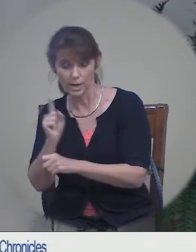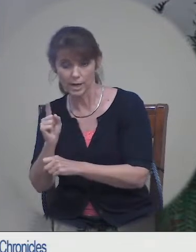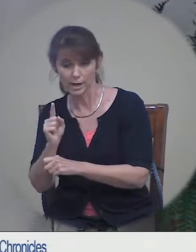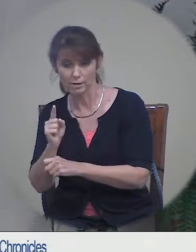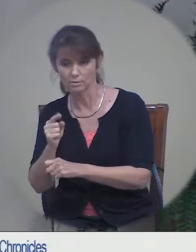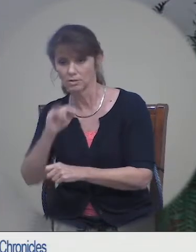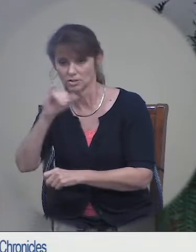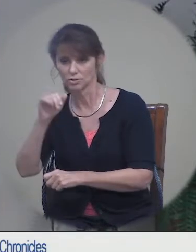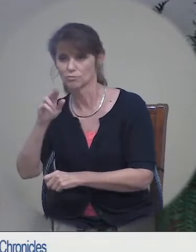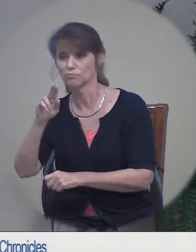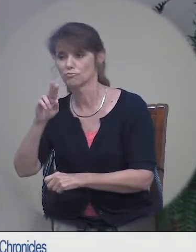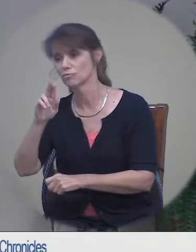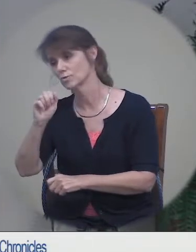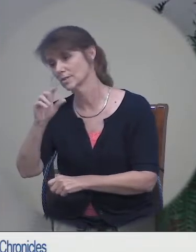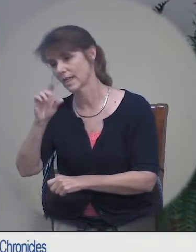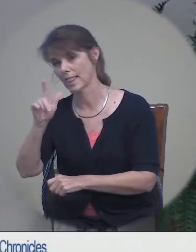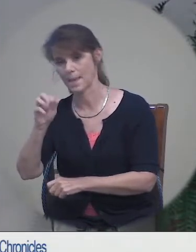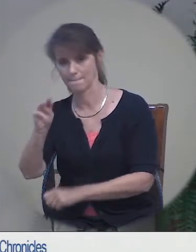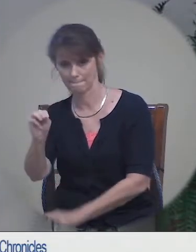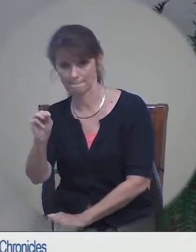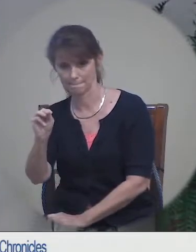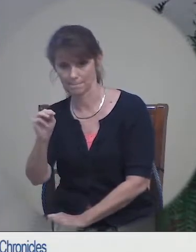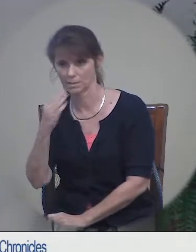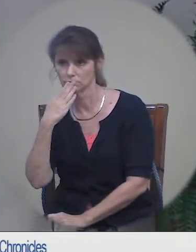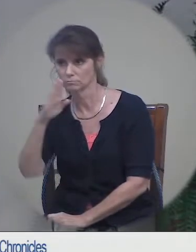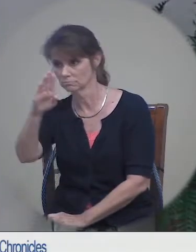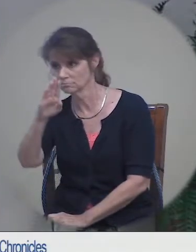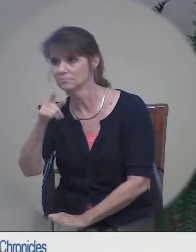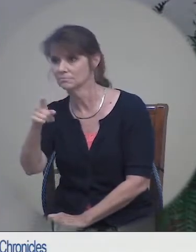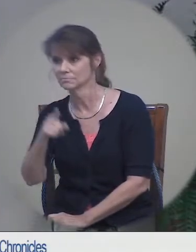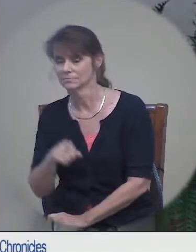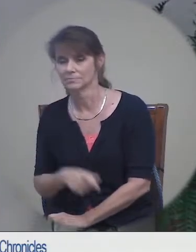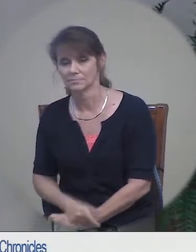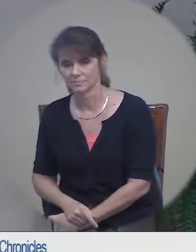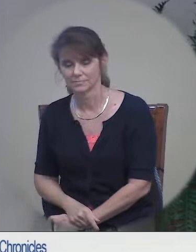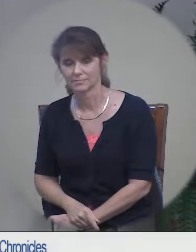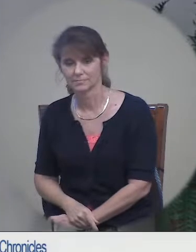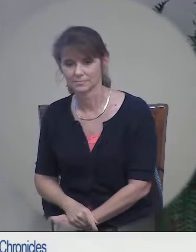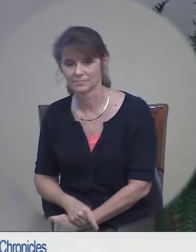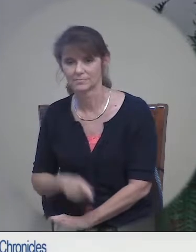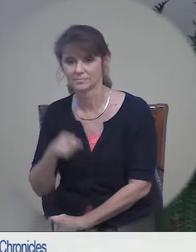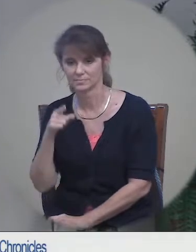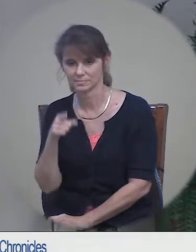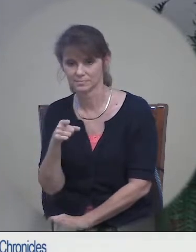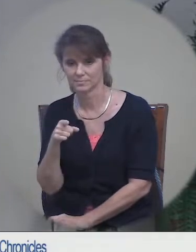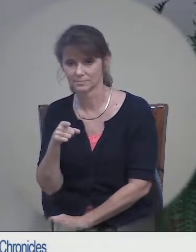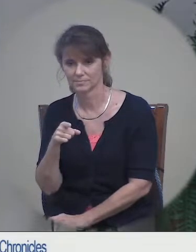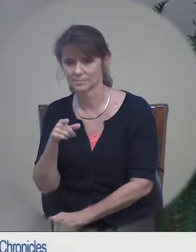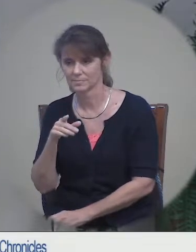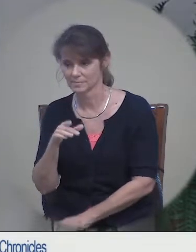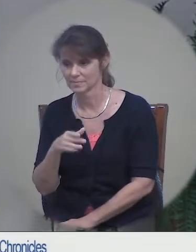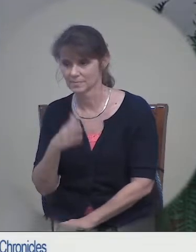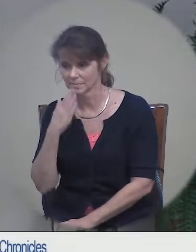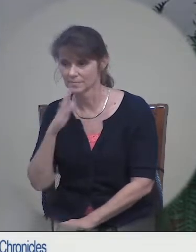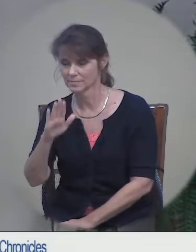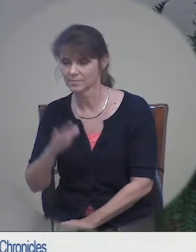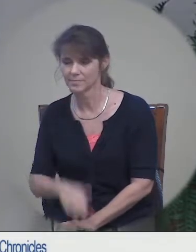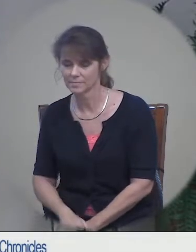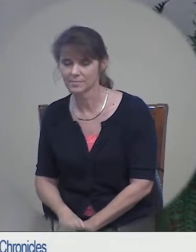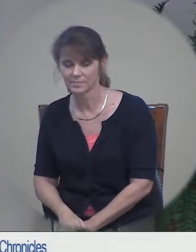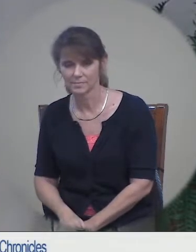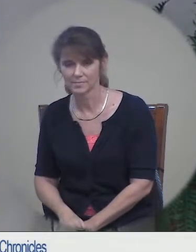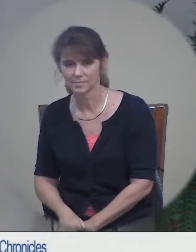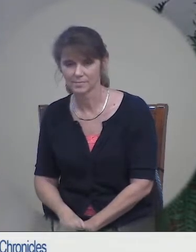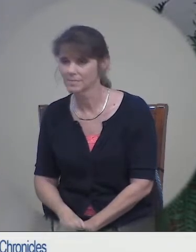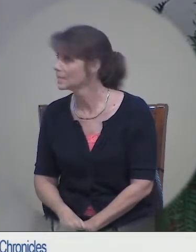his mother's name was Abi or Abijah, that's her shortened name, the daughter of Zechariah."